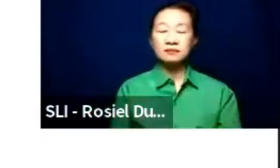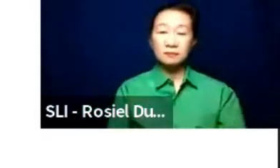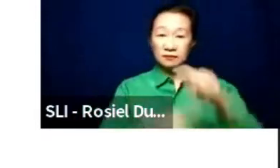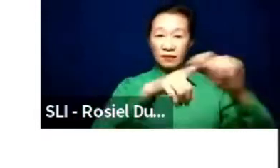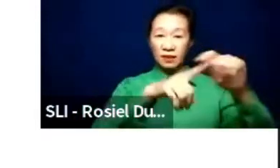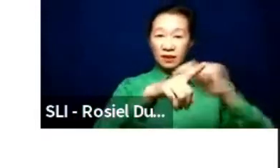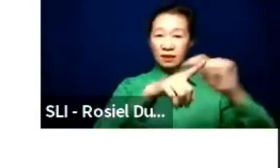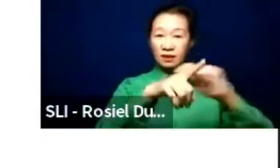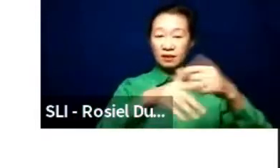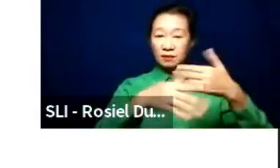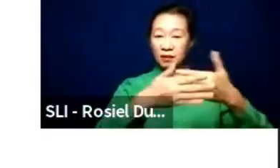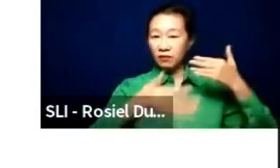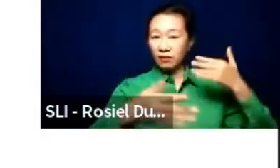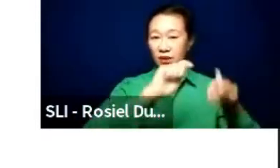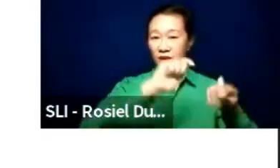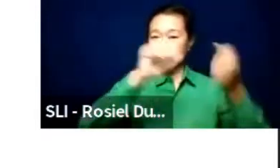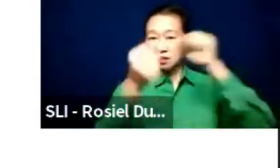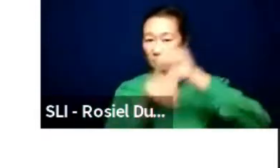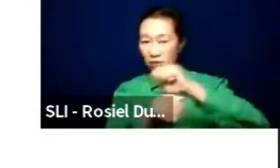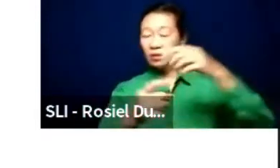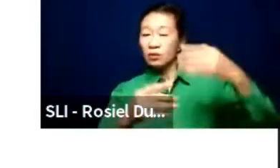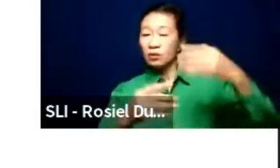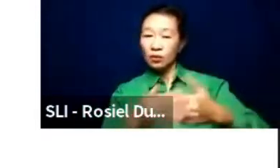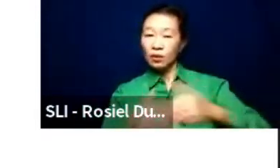training before he transitions to another